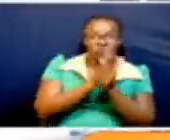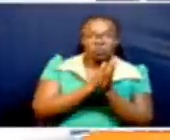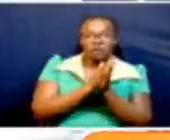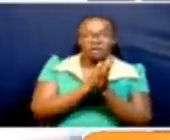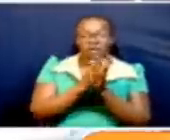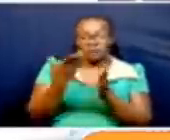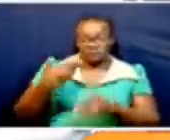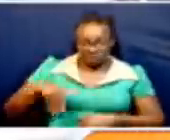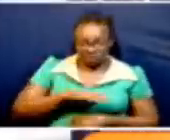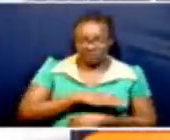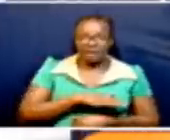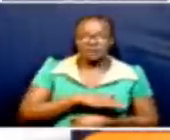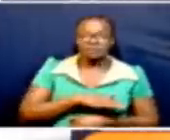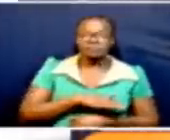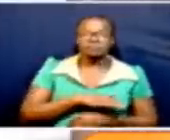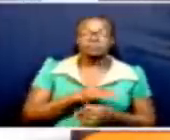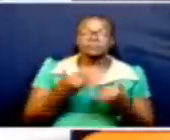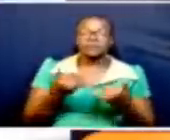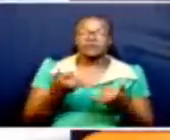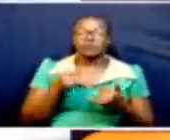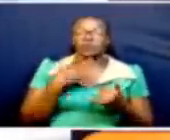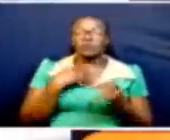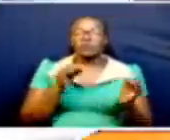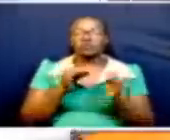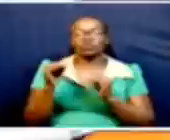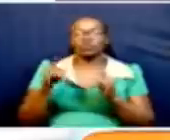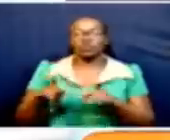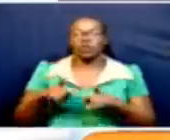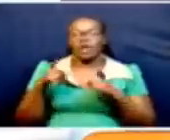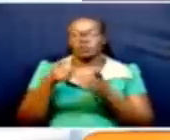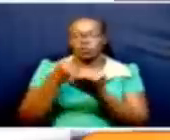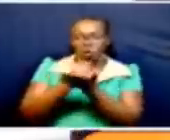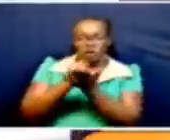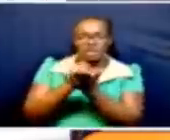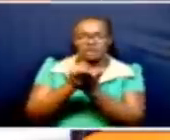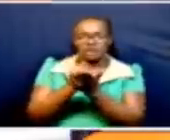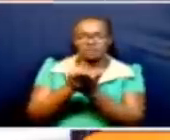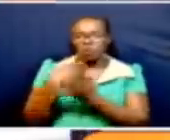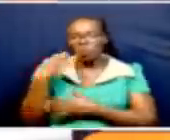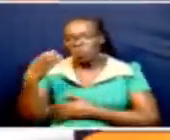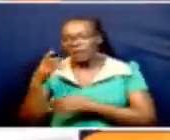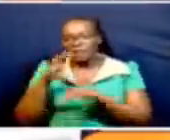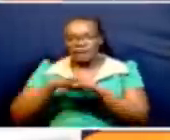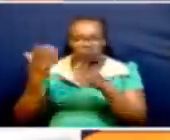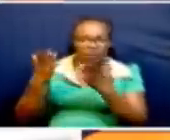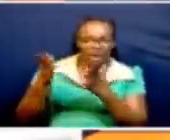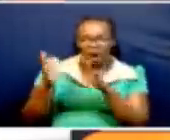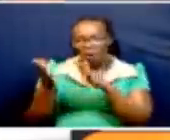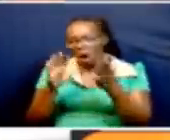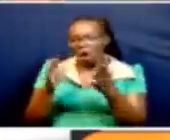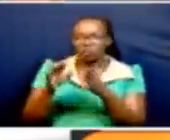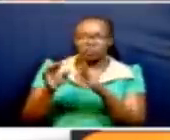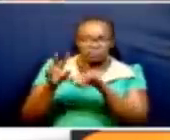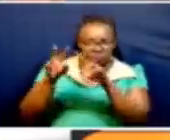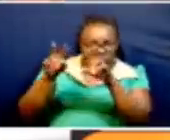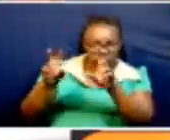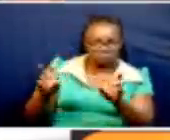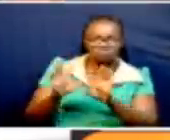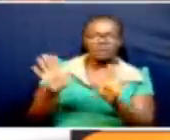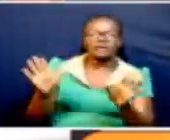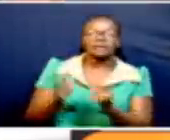Okay, gentlemen, I'm going to get to lifestyle audits in a moment. But I'm a little confused about you and